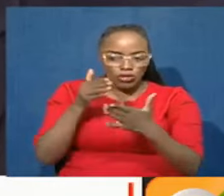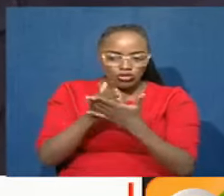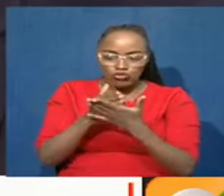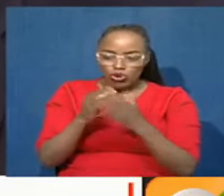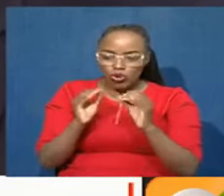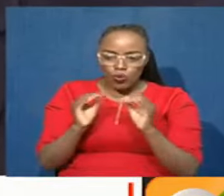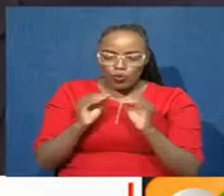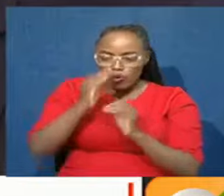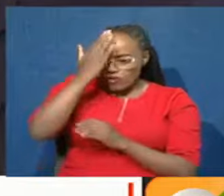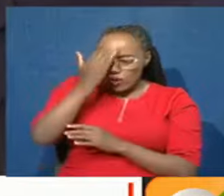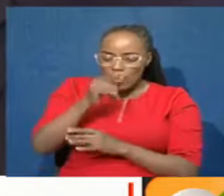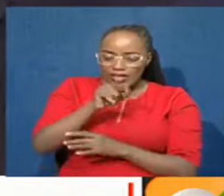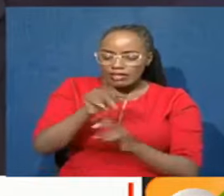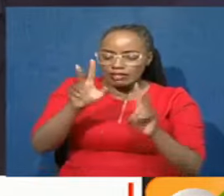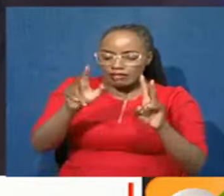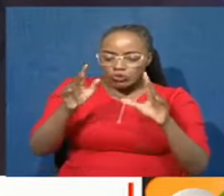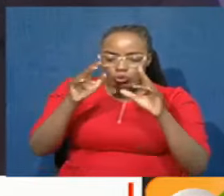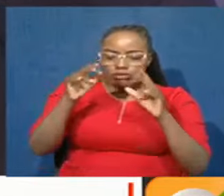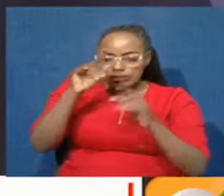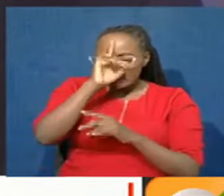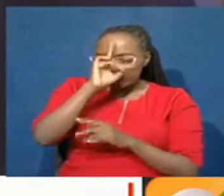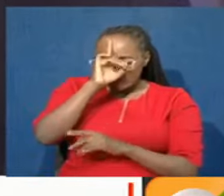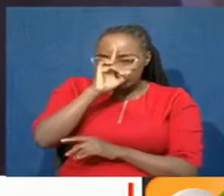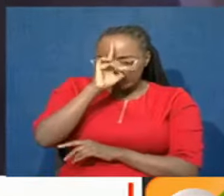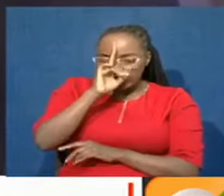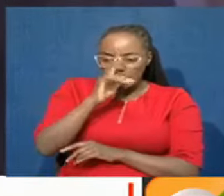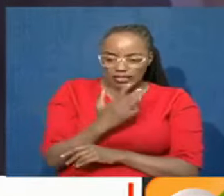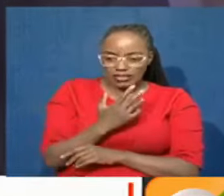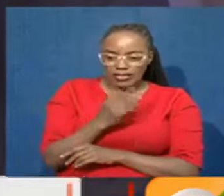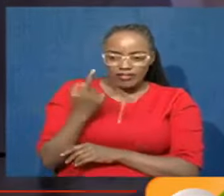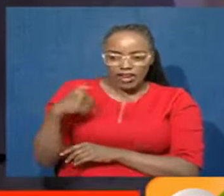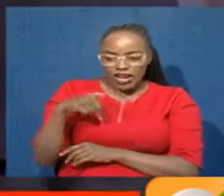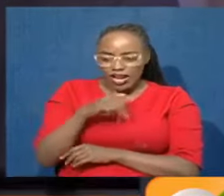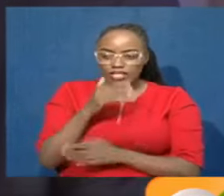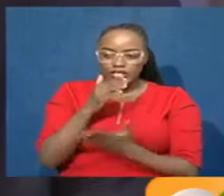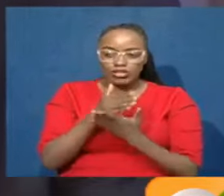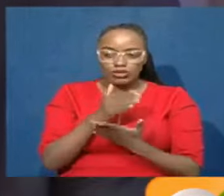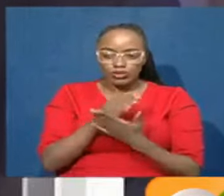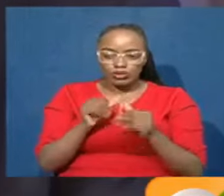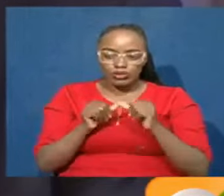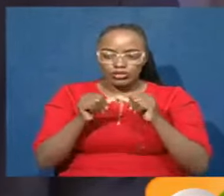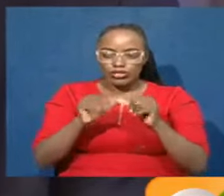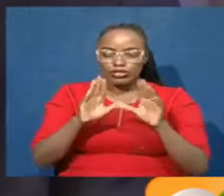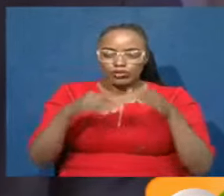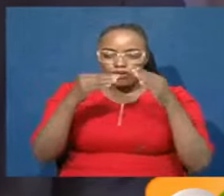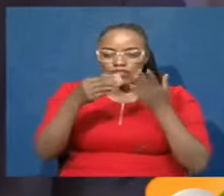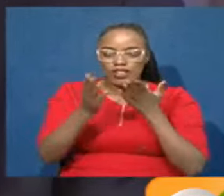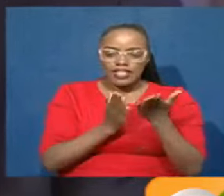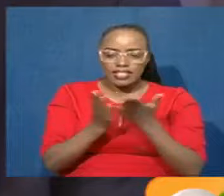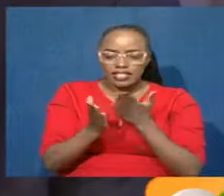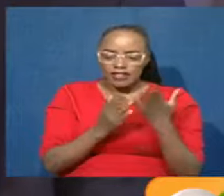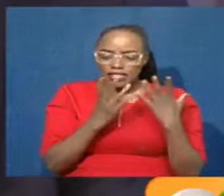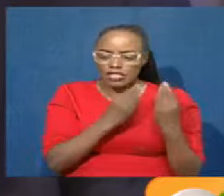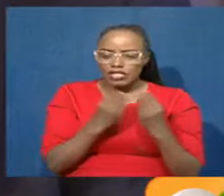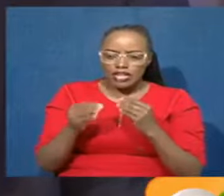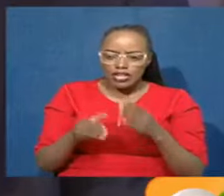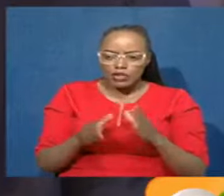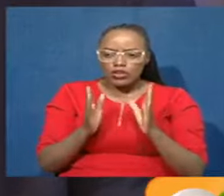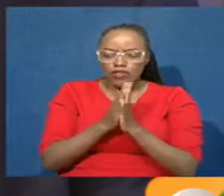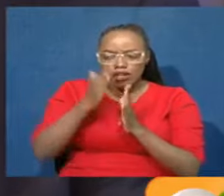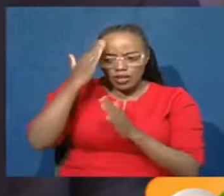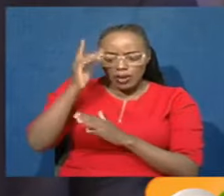it was a matter of life and death. And therefore, we indeed continued providing those services seamlessly, you know, without